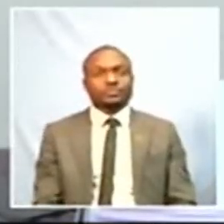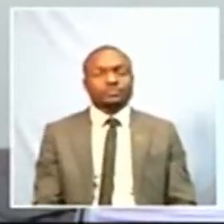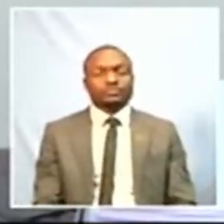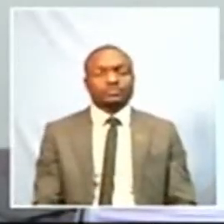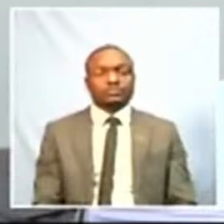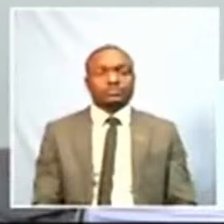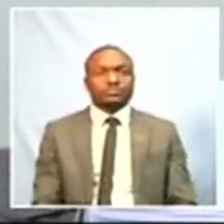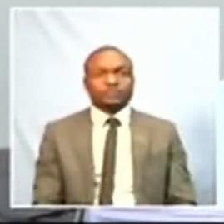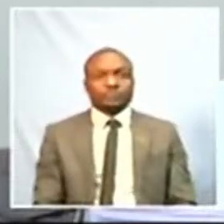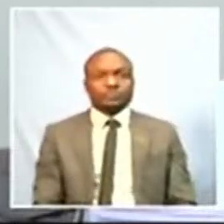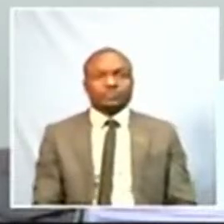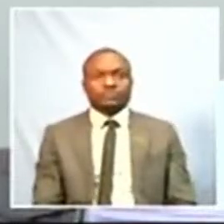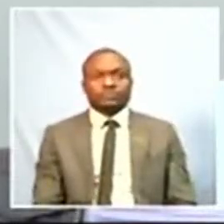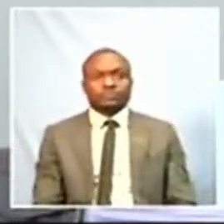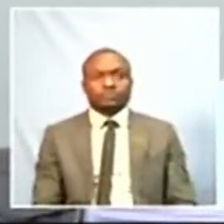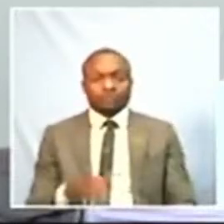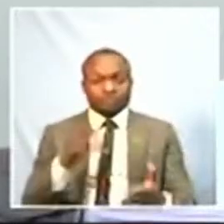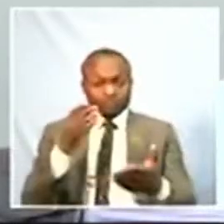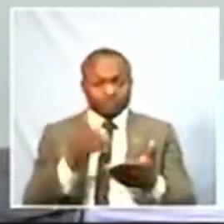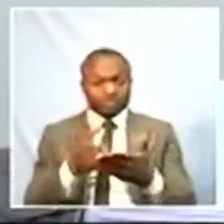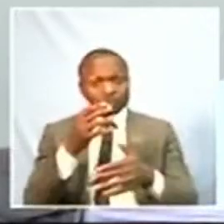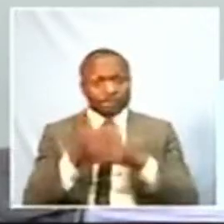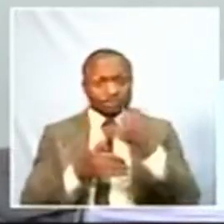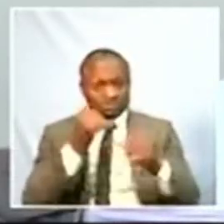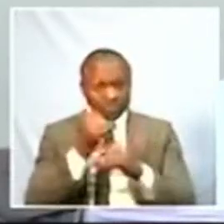Oh, this year. Eh?